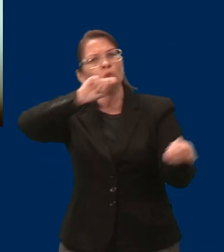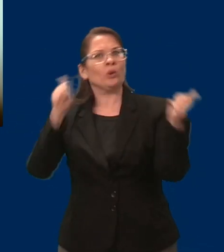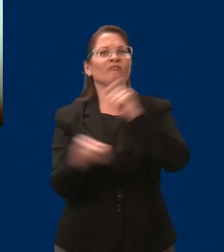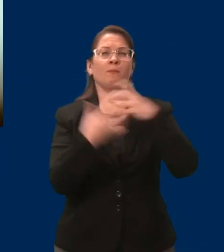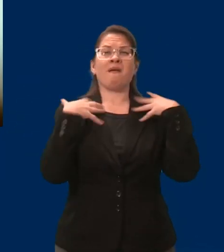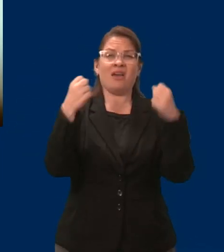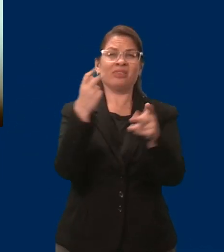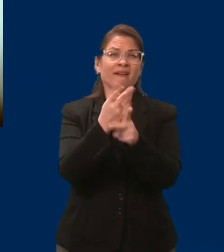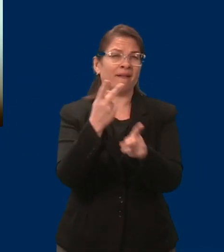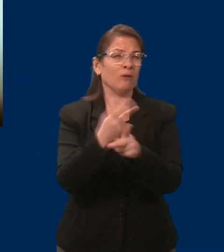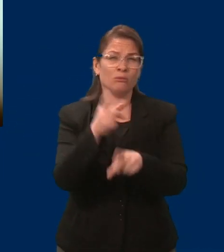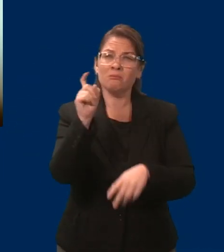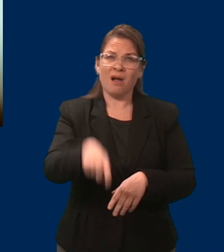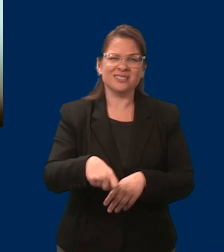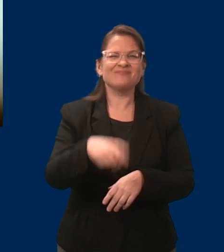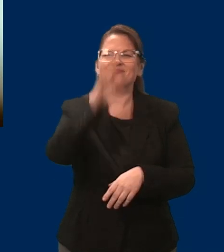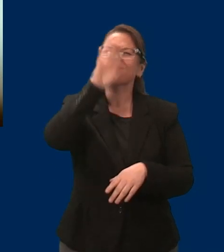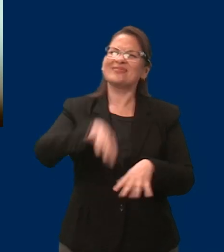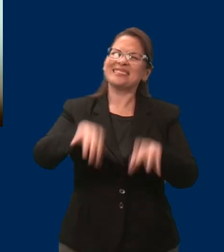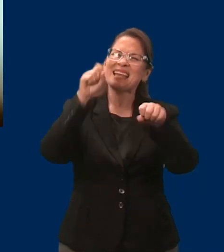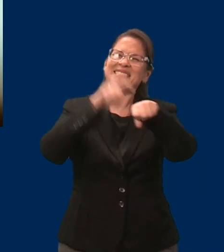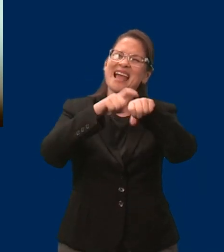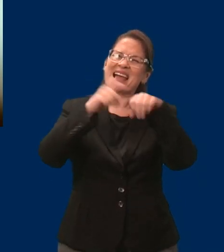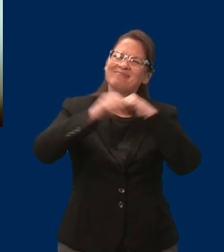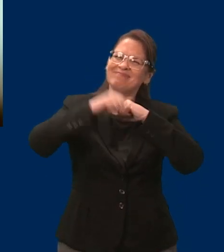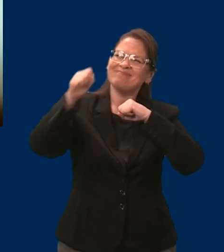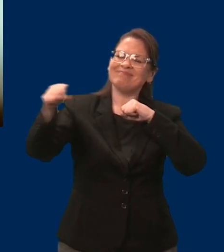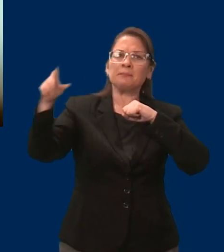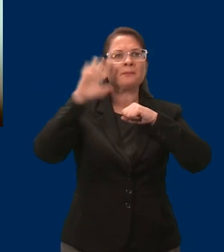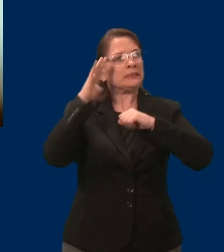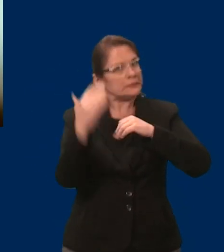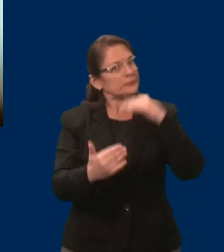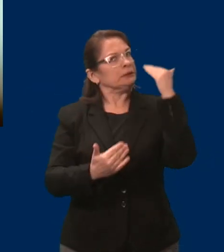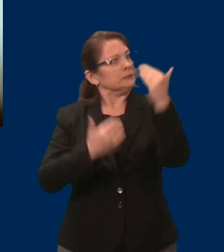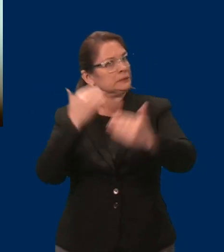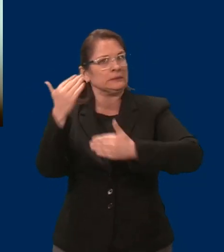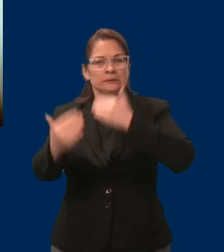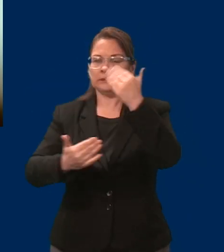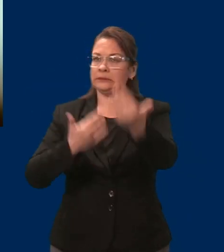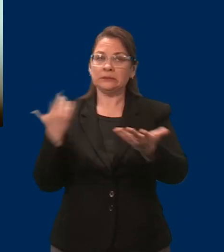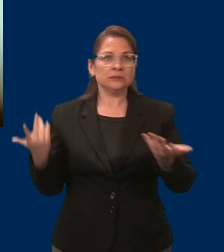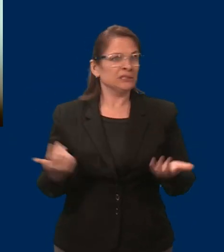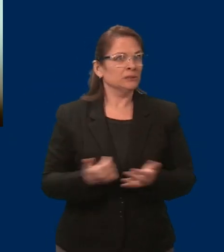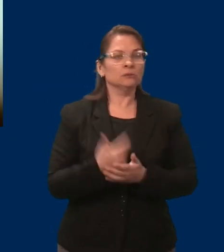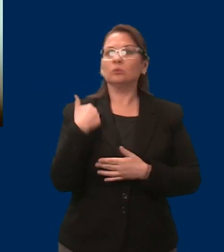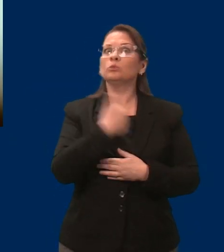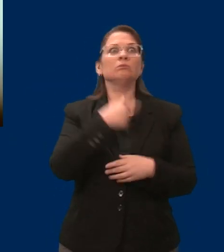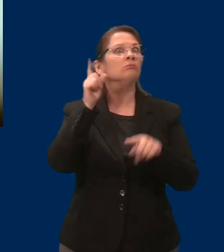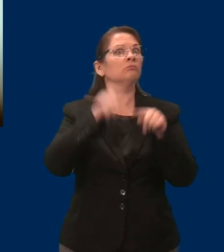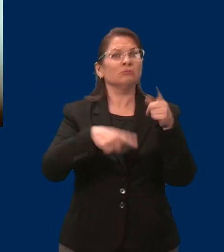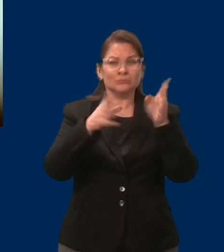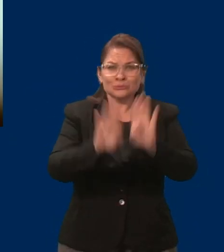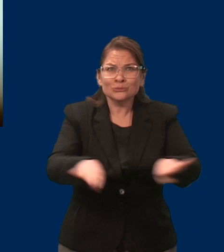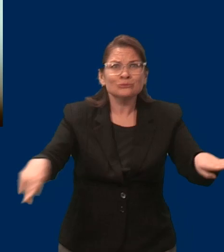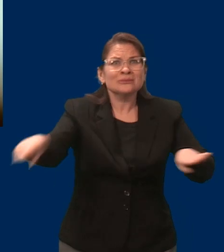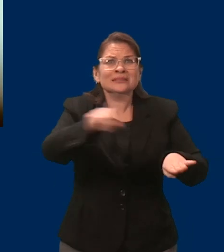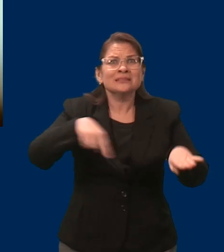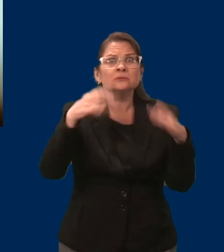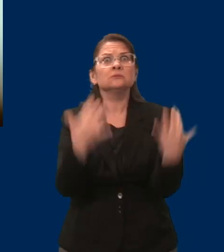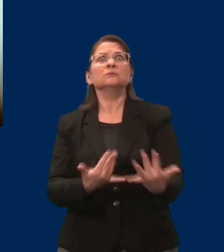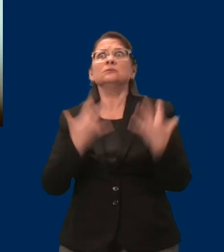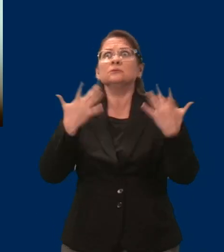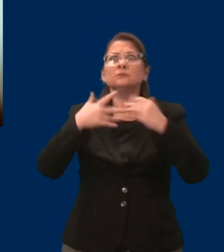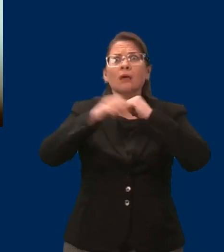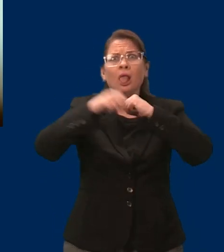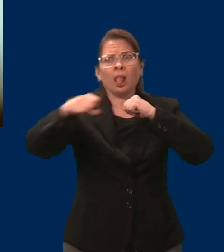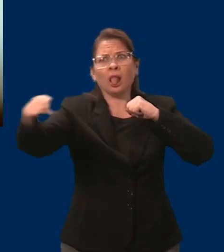we can't let children like Leo have to wait while we get through those solutions. So the other part of the work I think is